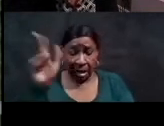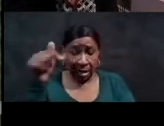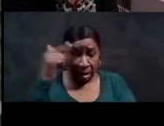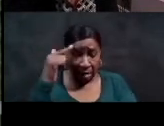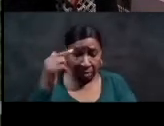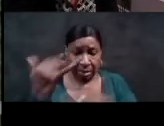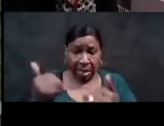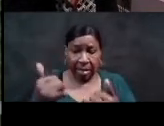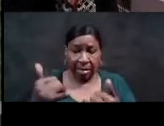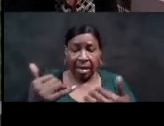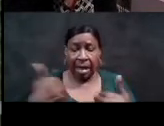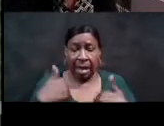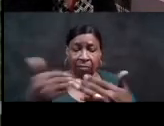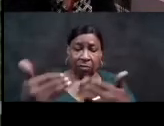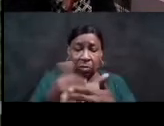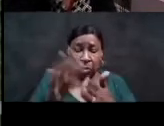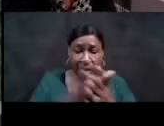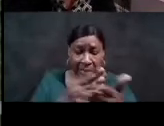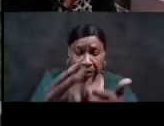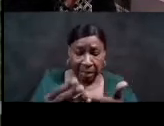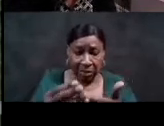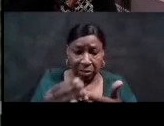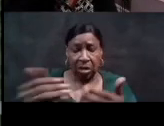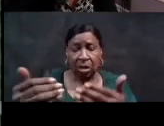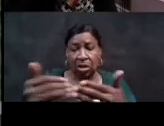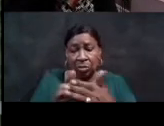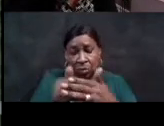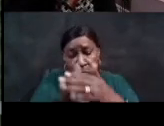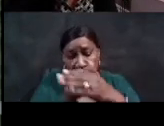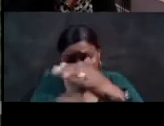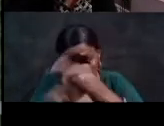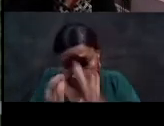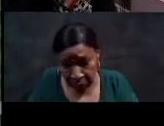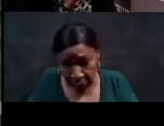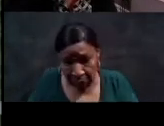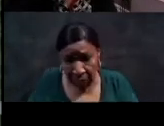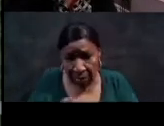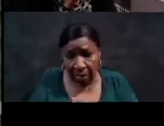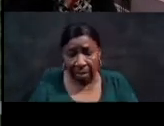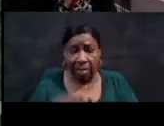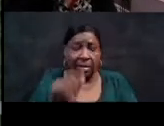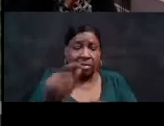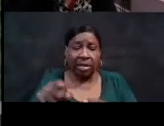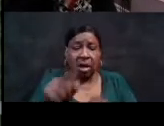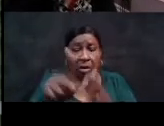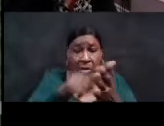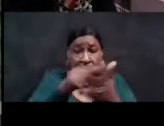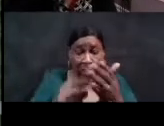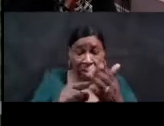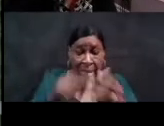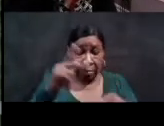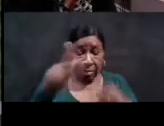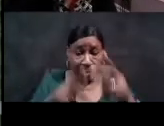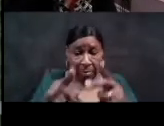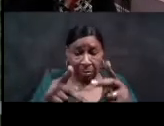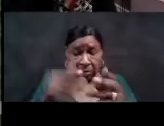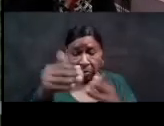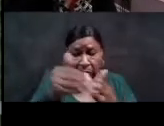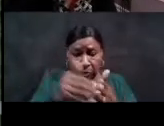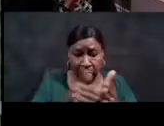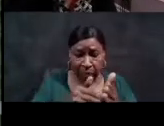move Rohingya refugees to that island. It's been heavily criticized because the island is in the path